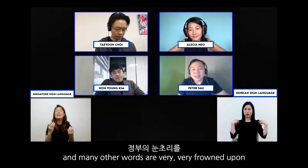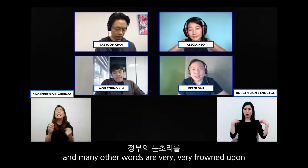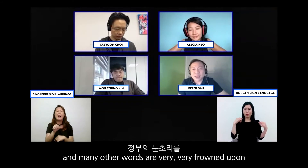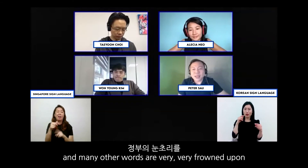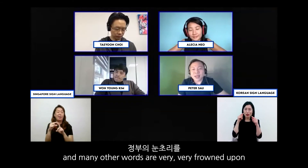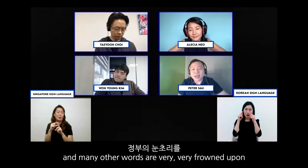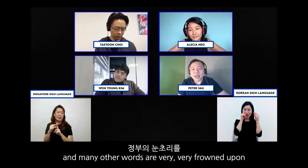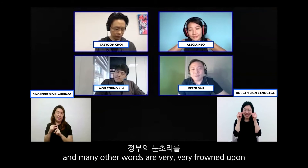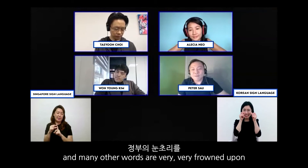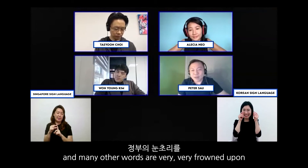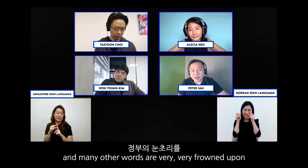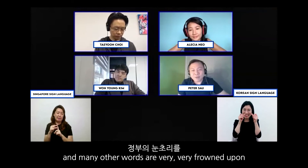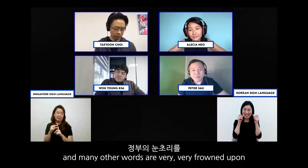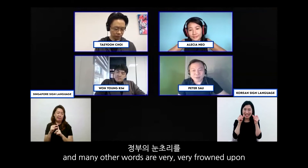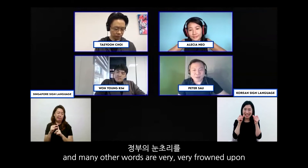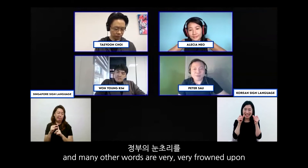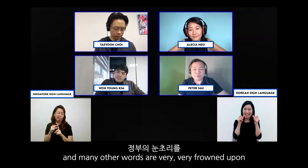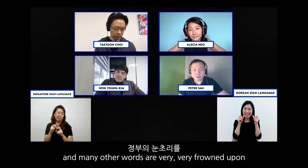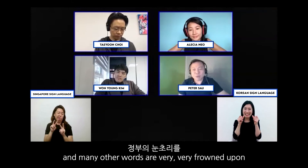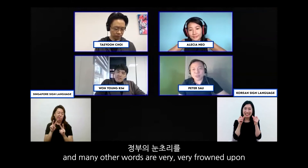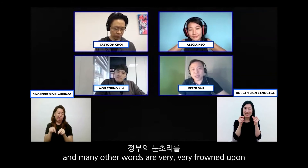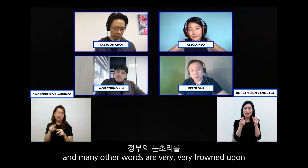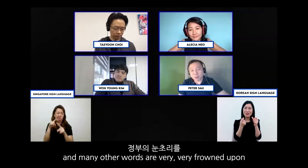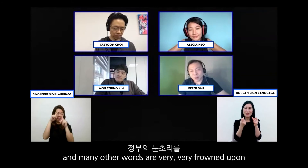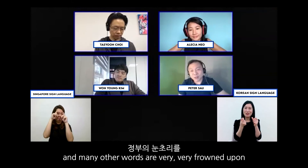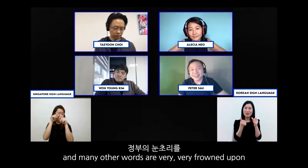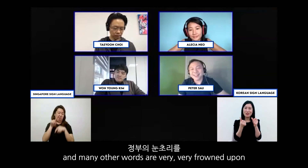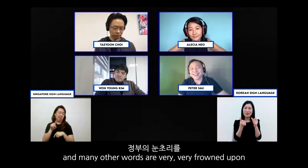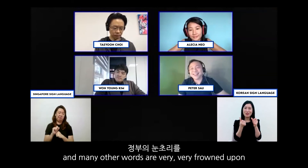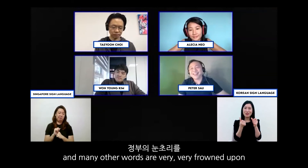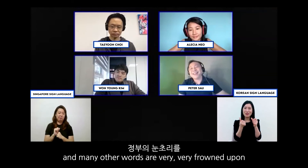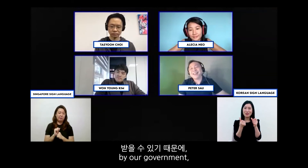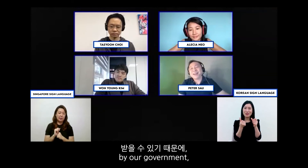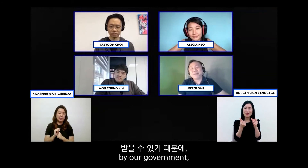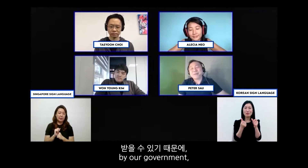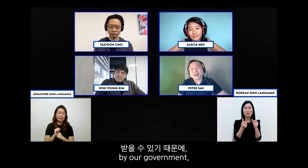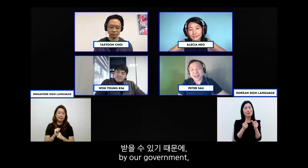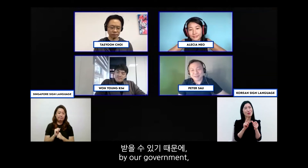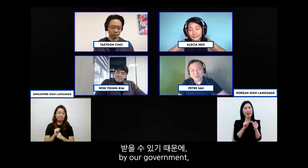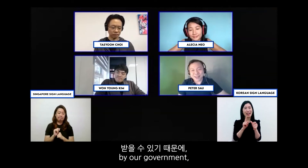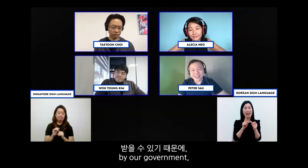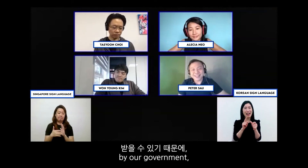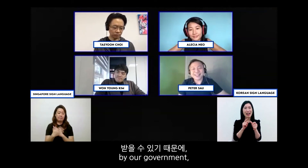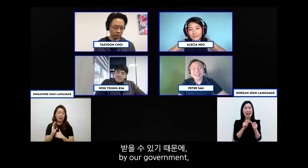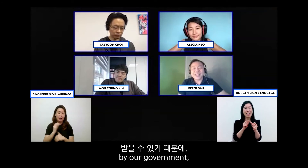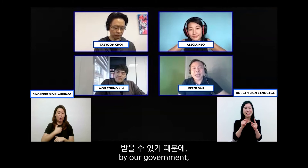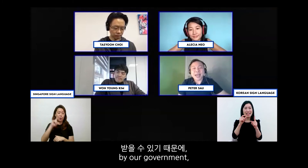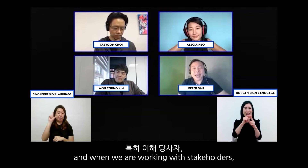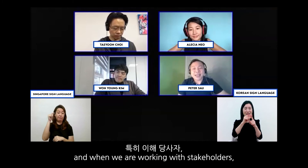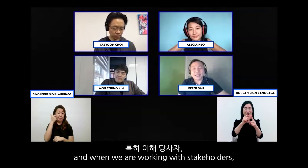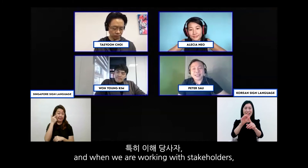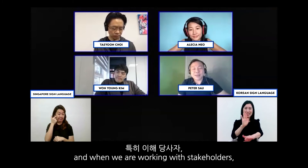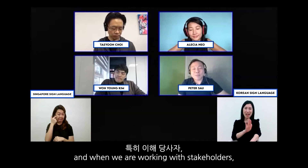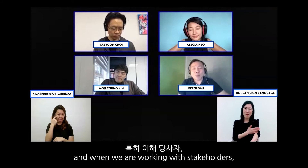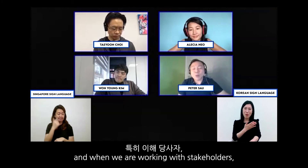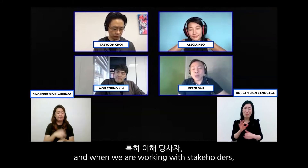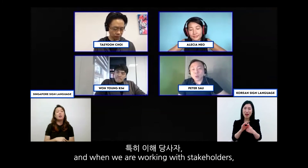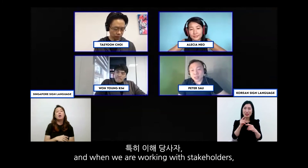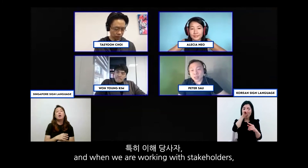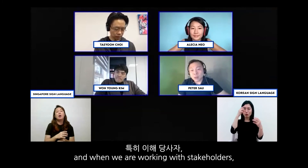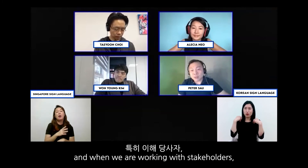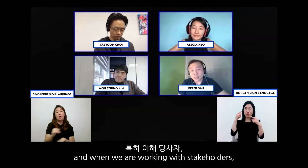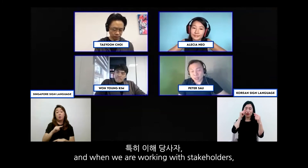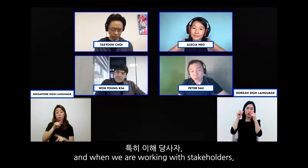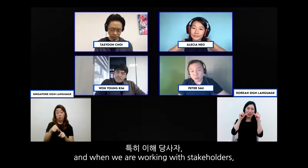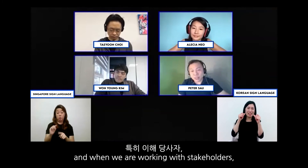words are very, very frowned upon by our government. And when we